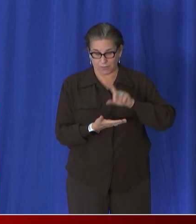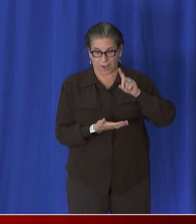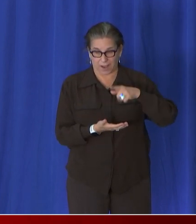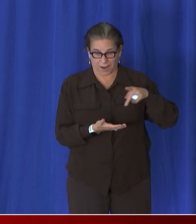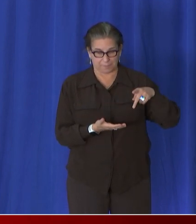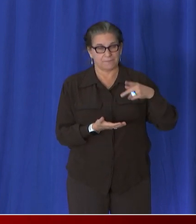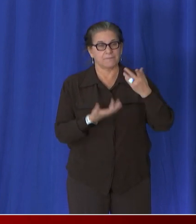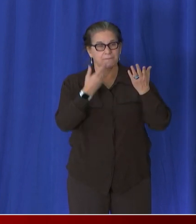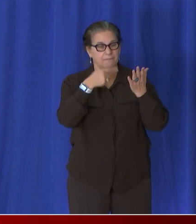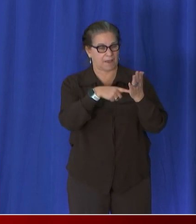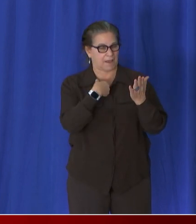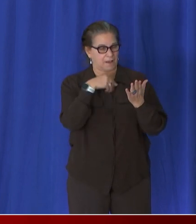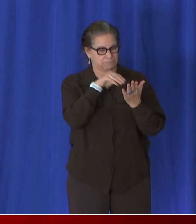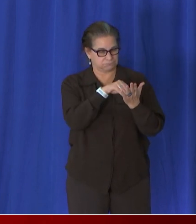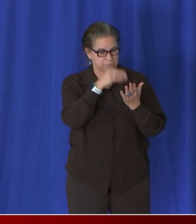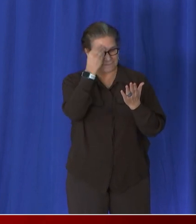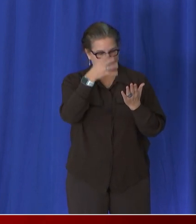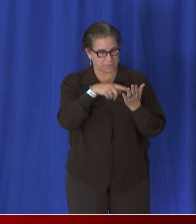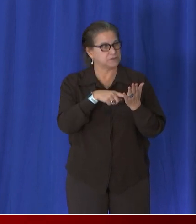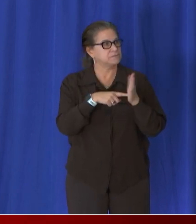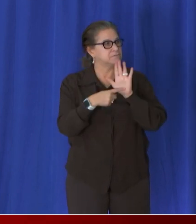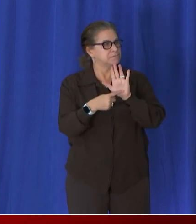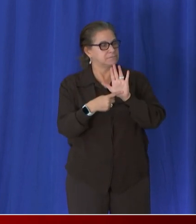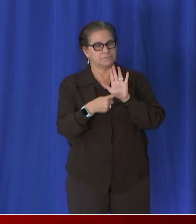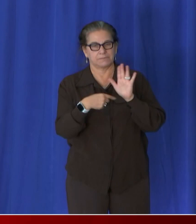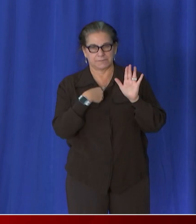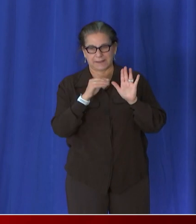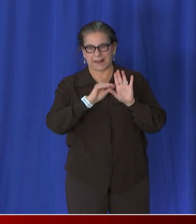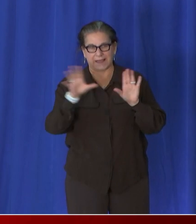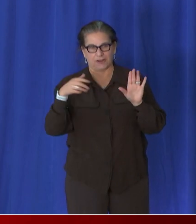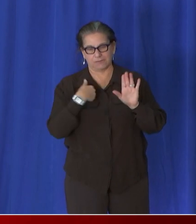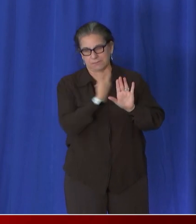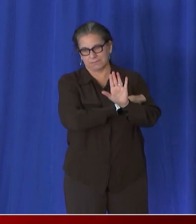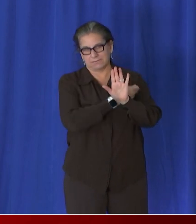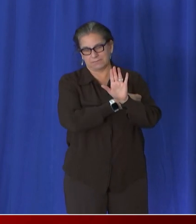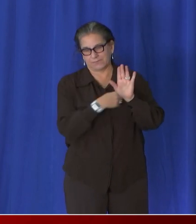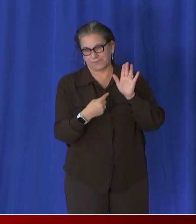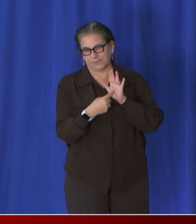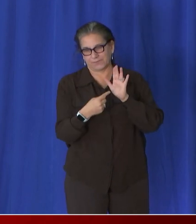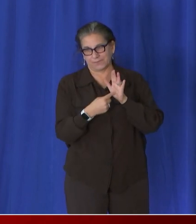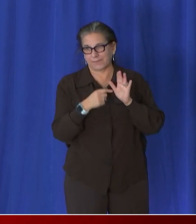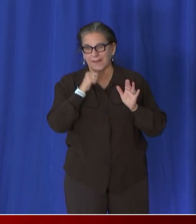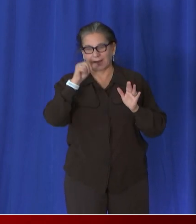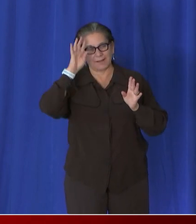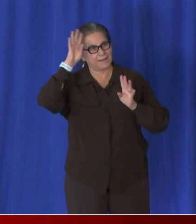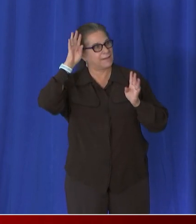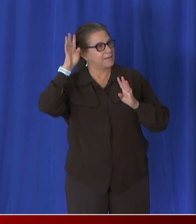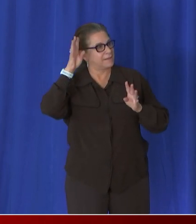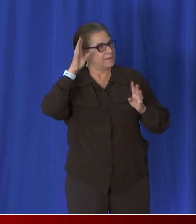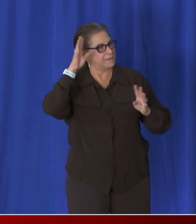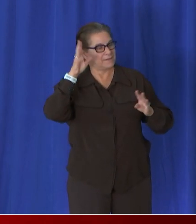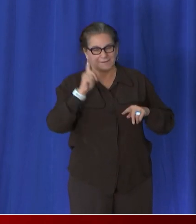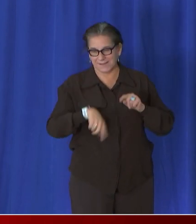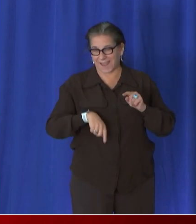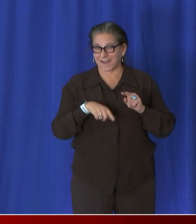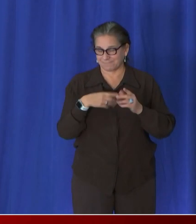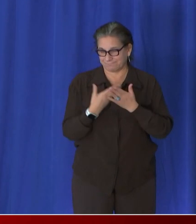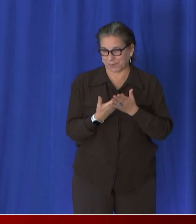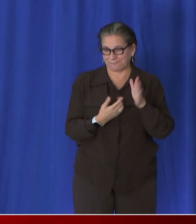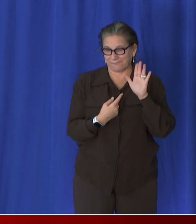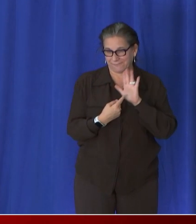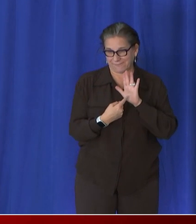yet vaccinated and you want to continue enjoying these activities, now's the time to get vaccinated.